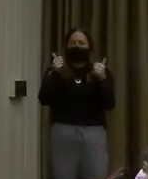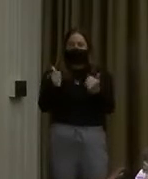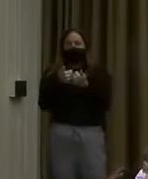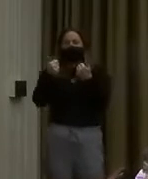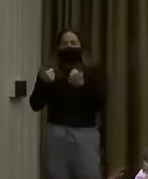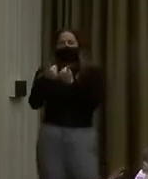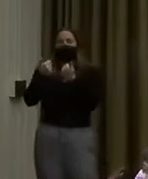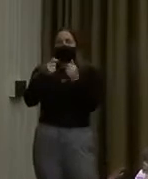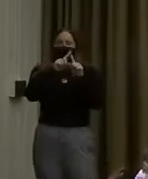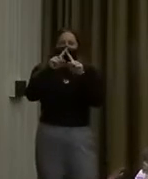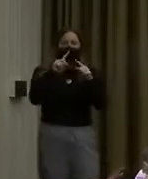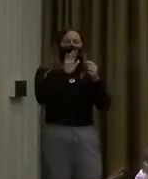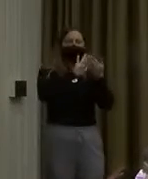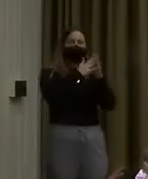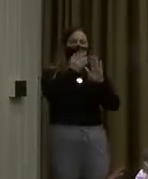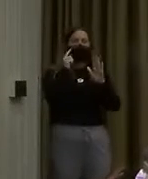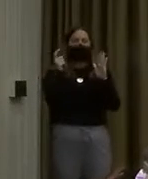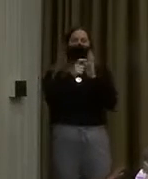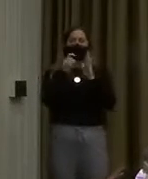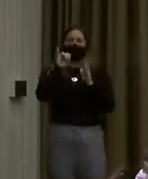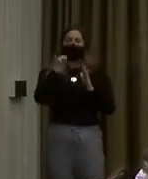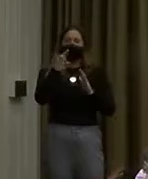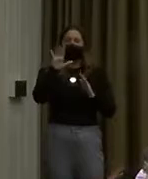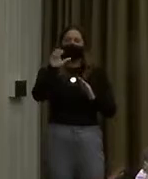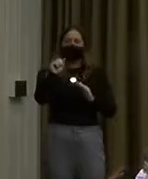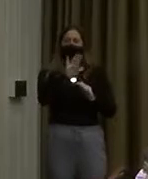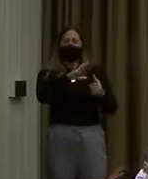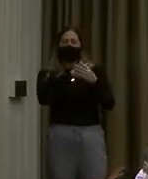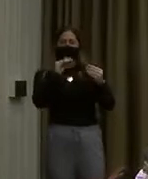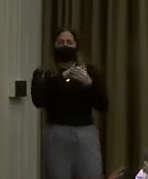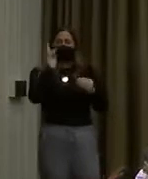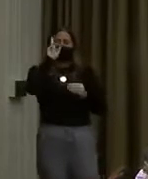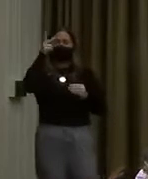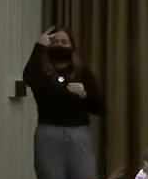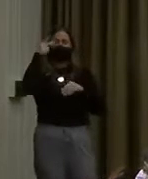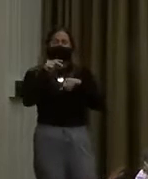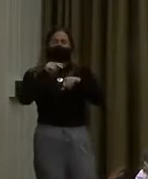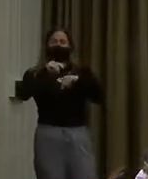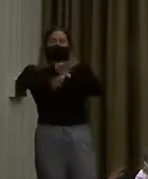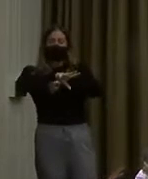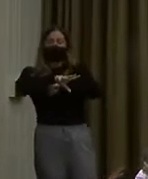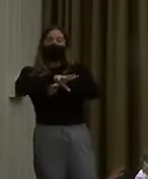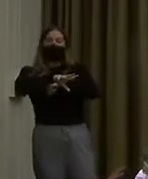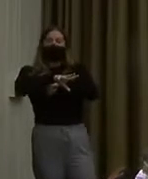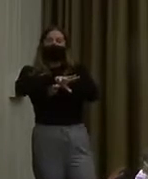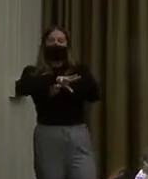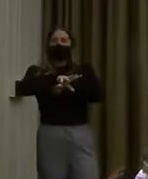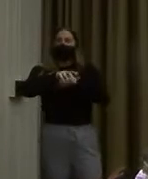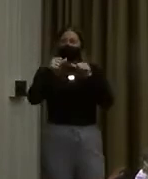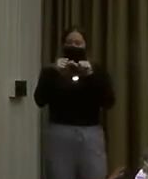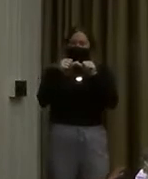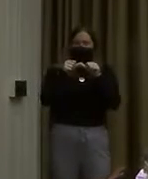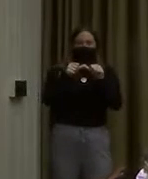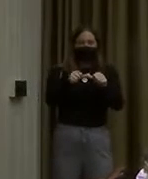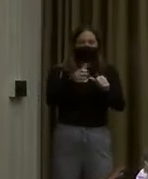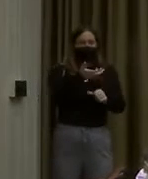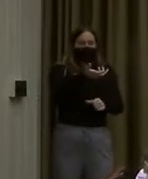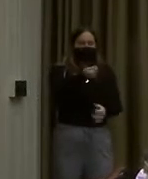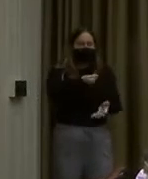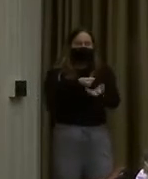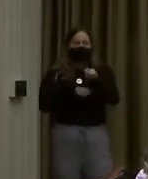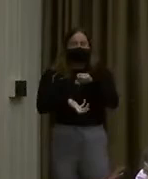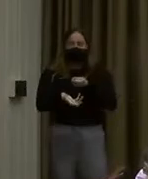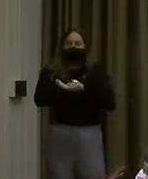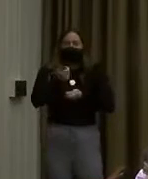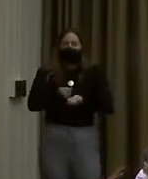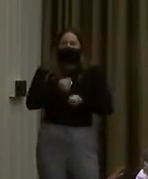communities, notice as we talked about in Jessica's story, are these political determinants that have pulled and continue to pull strings that prevent